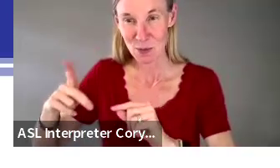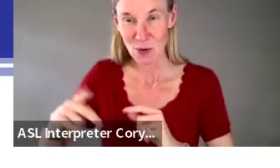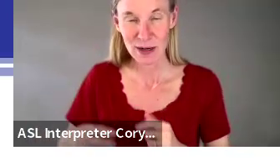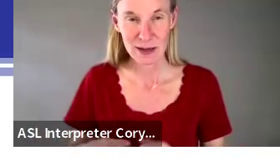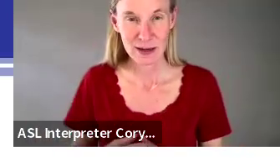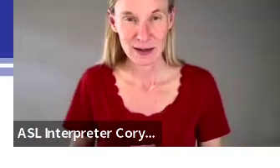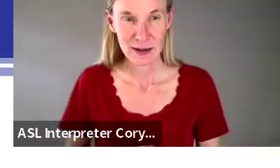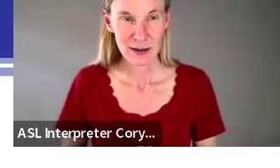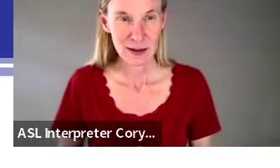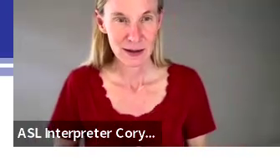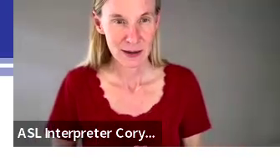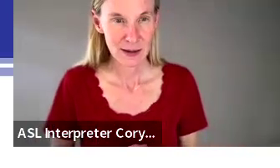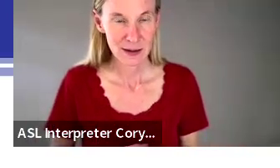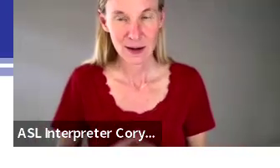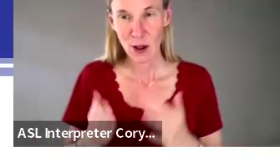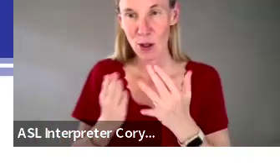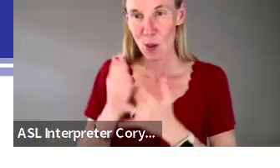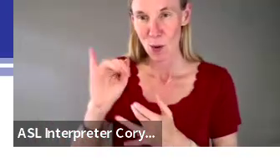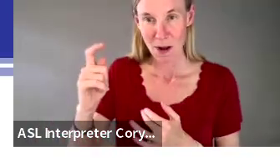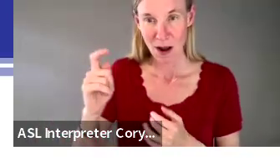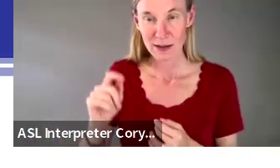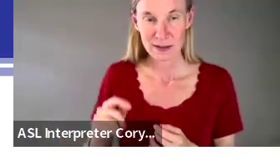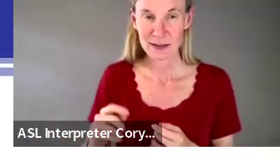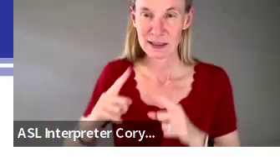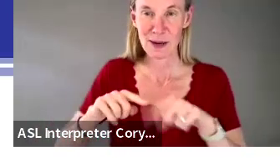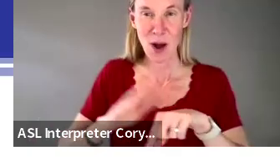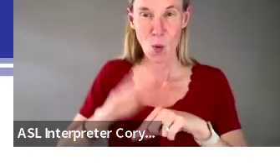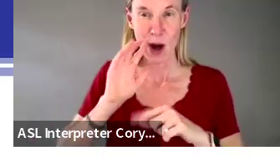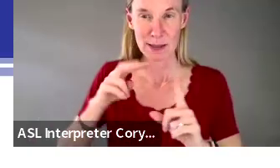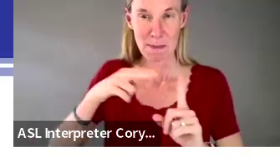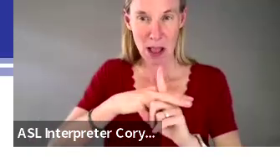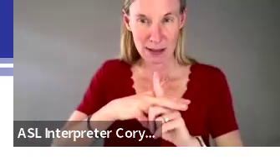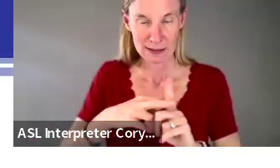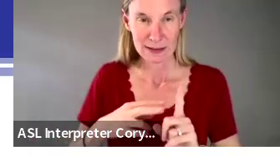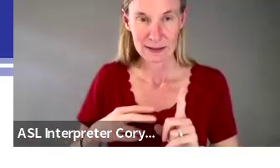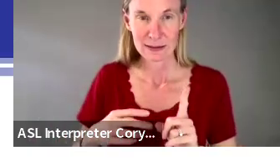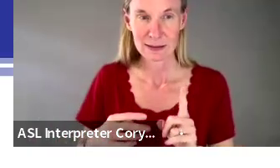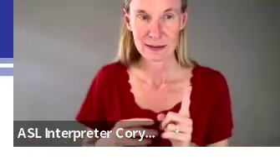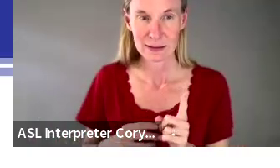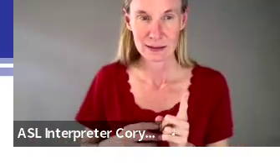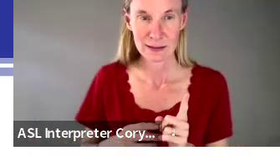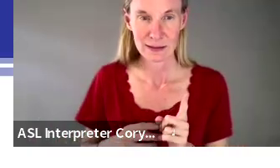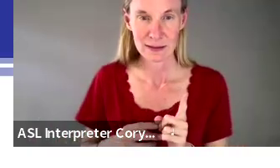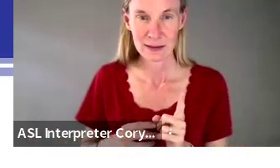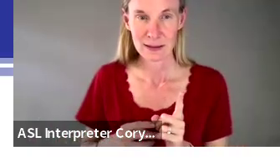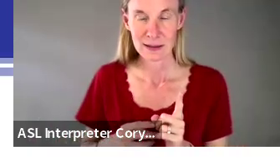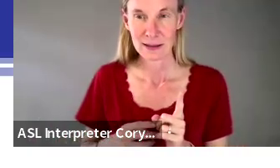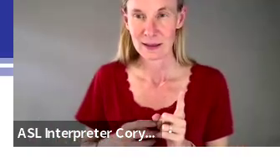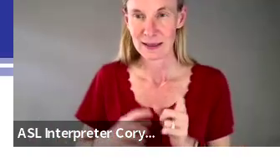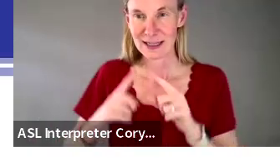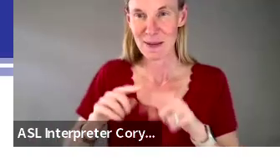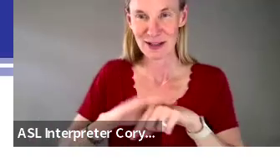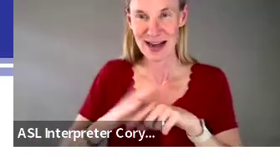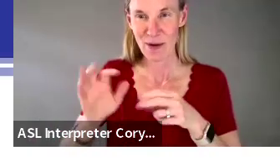through a box, but depending on where it's plugged into this box will depend on how it acts